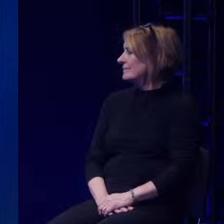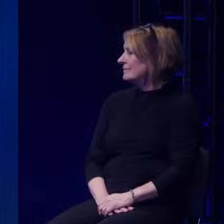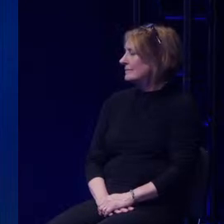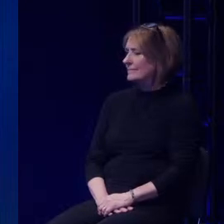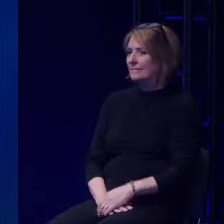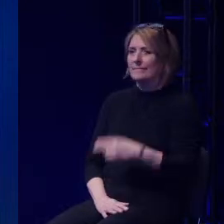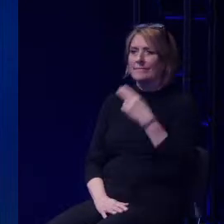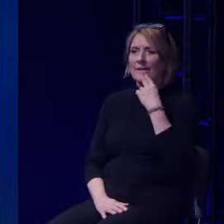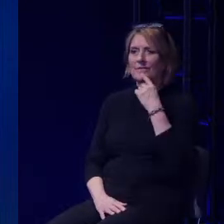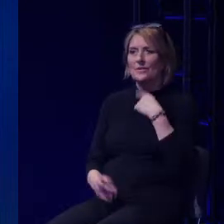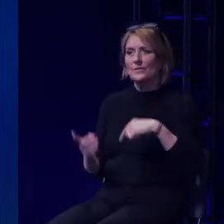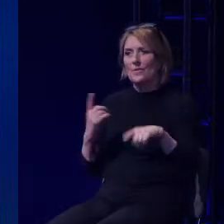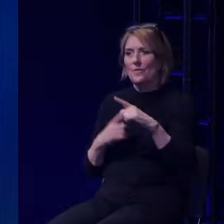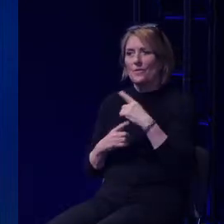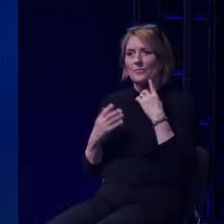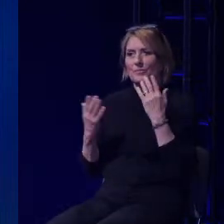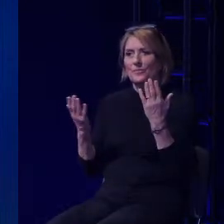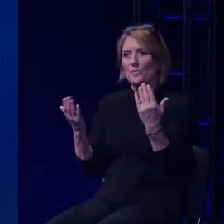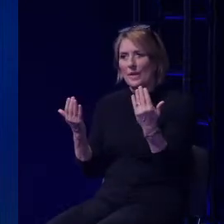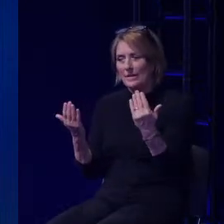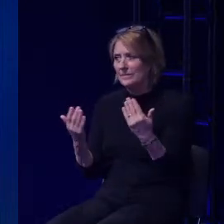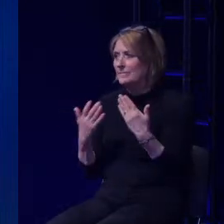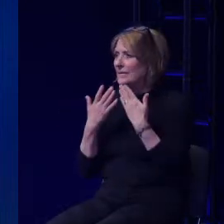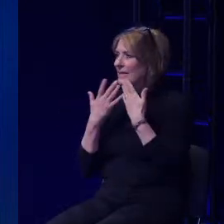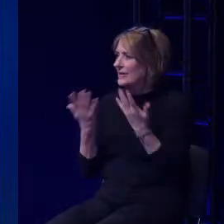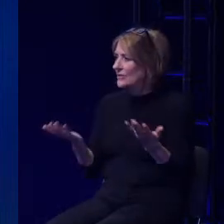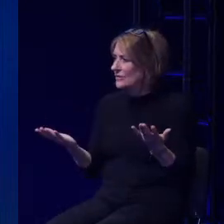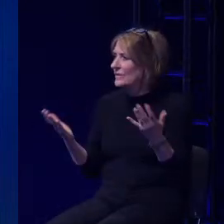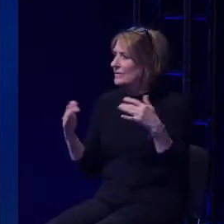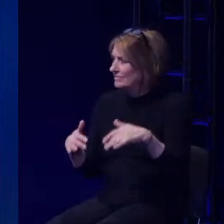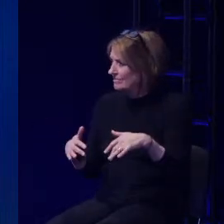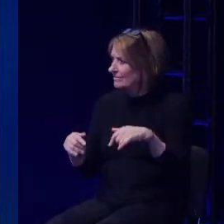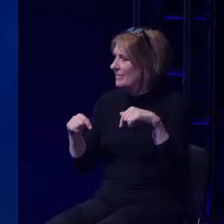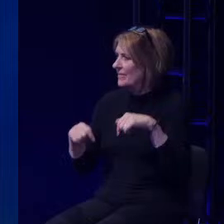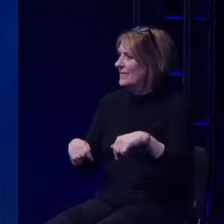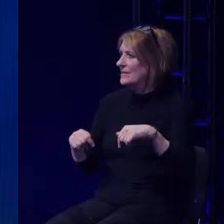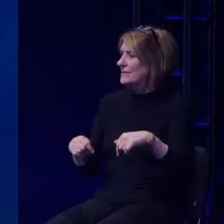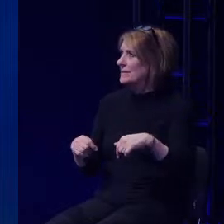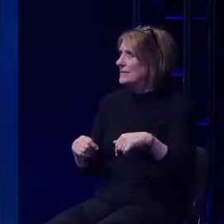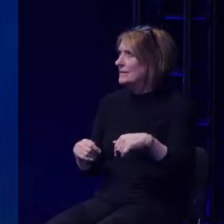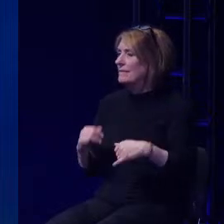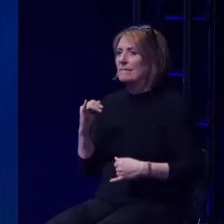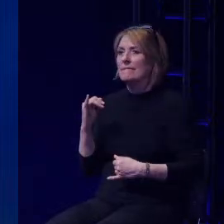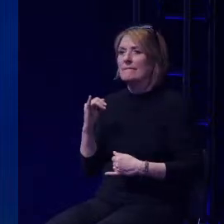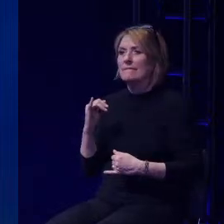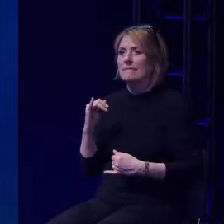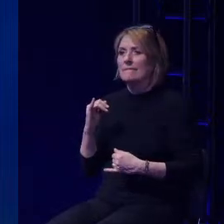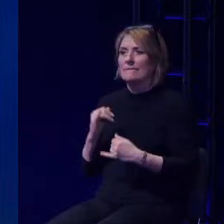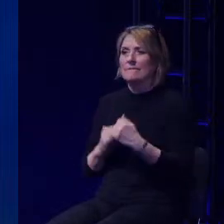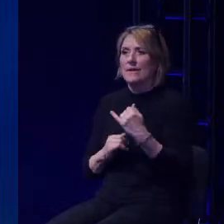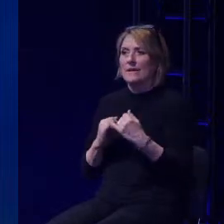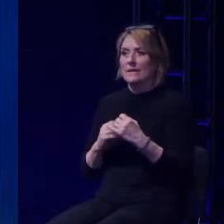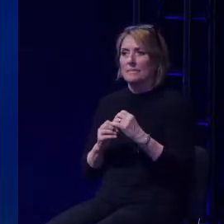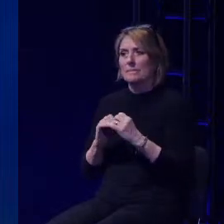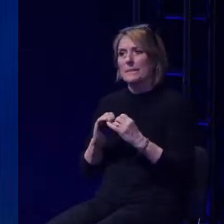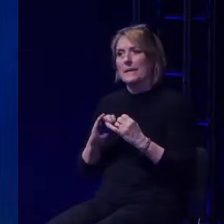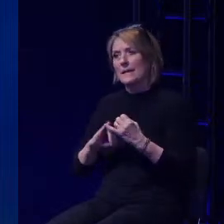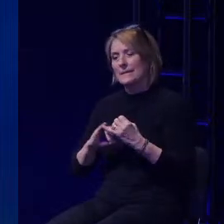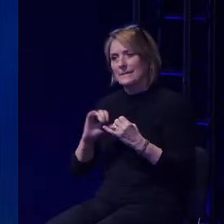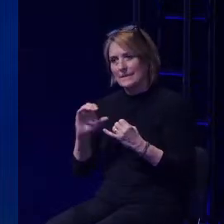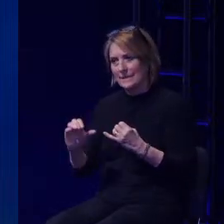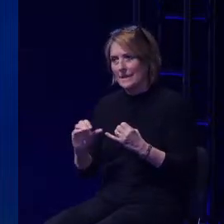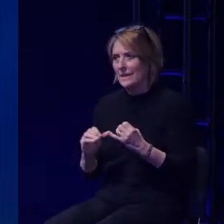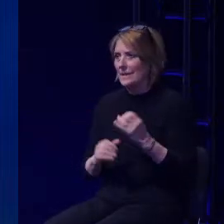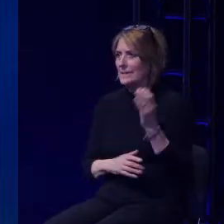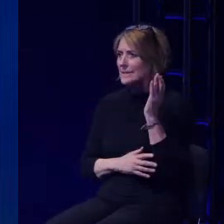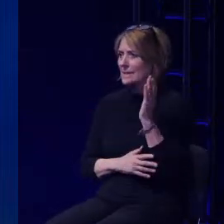Good afternoon, everyone. Welcome. Thank you for coming to this, the final BSC seminar of this